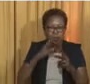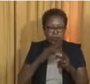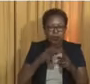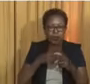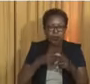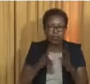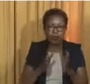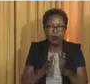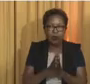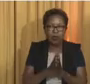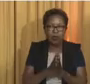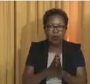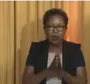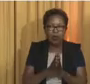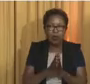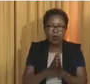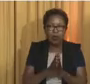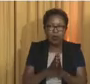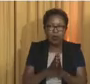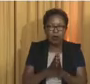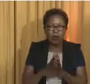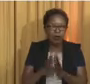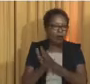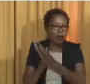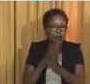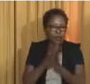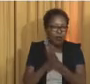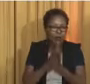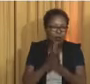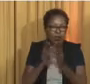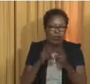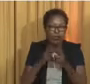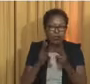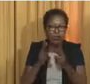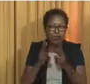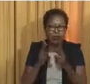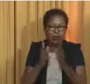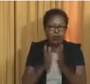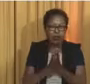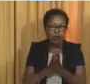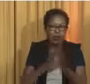starts. The story starts with the 8th August 2017 presidential elections, in which the President